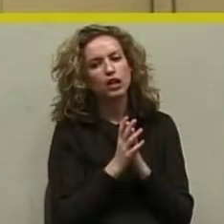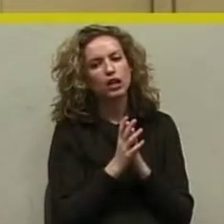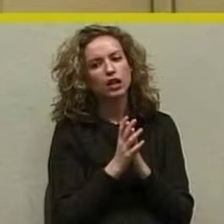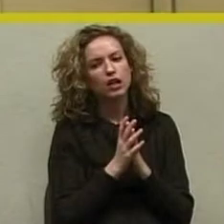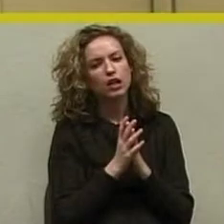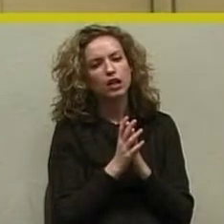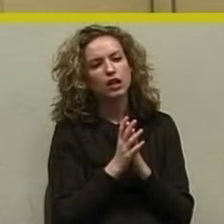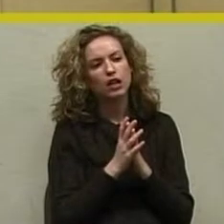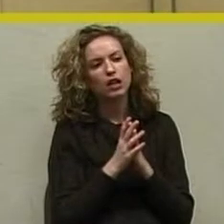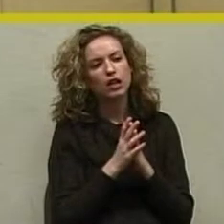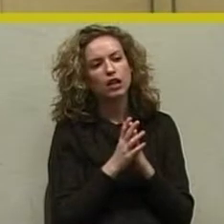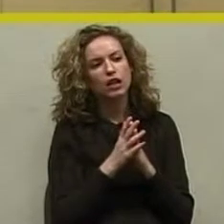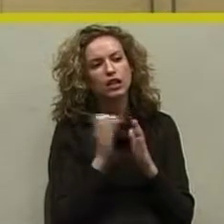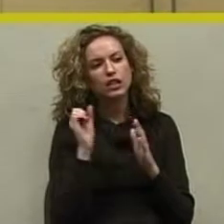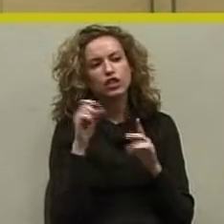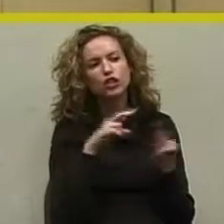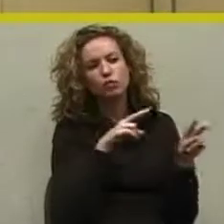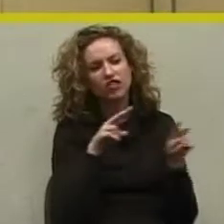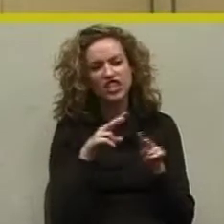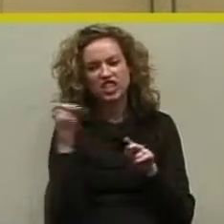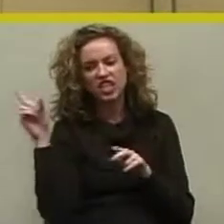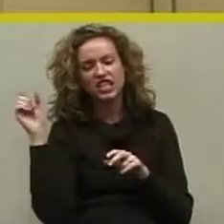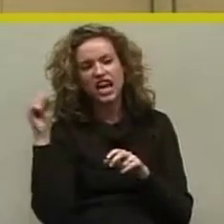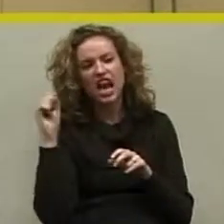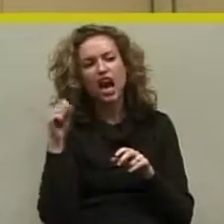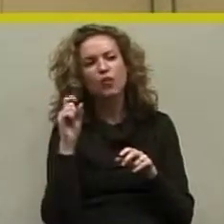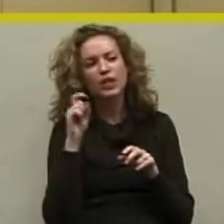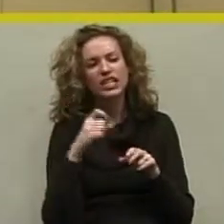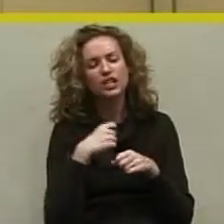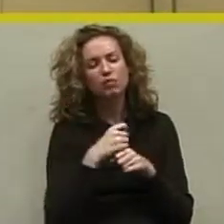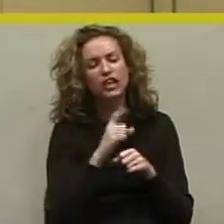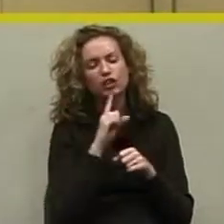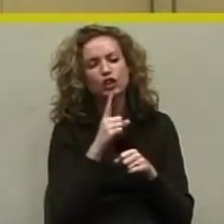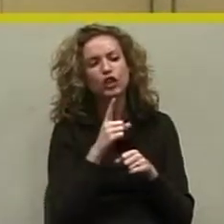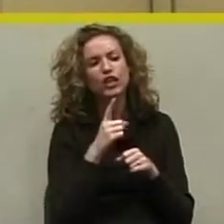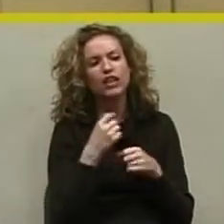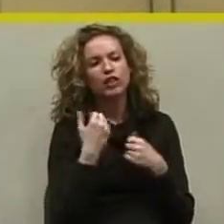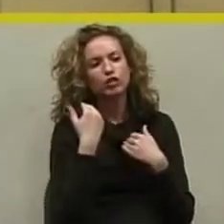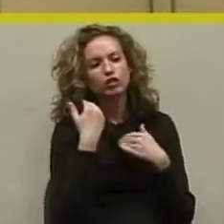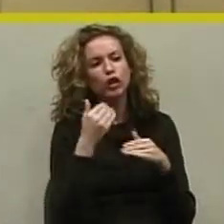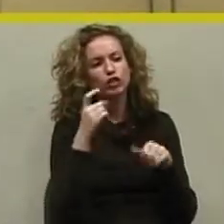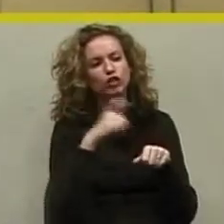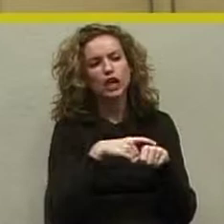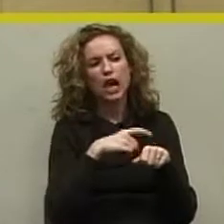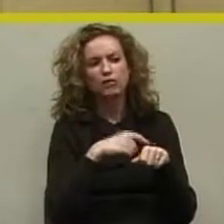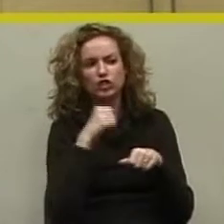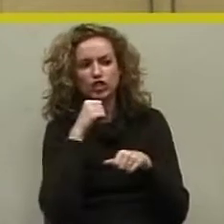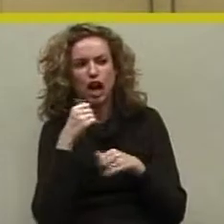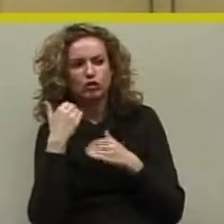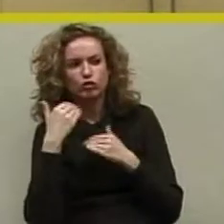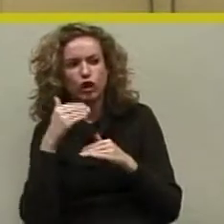Yeah, we need to start making the unstructured times not quite so unstructured. What's the other thing you might want to be doing?